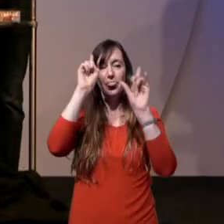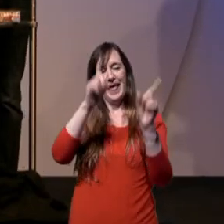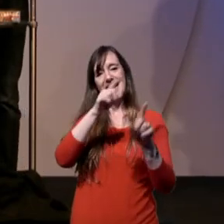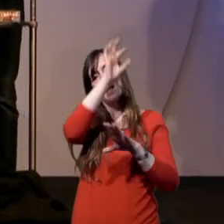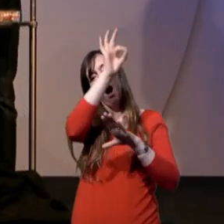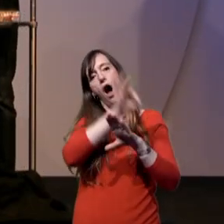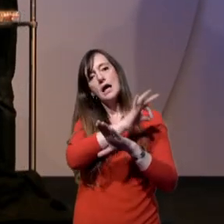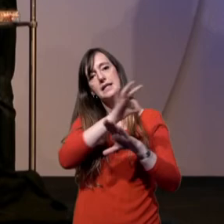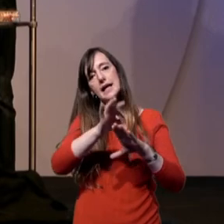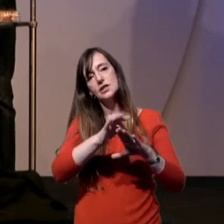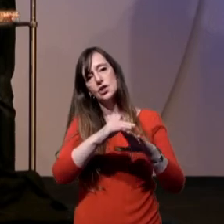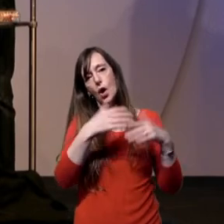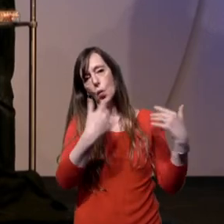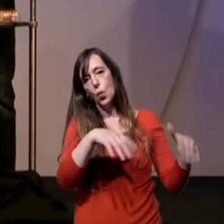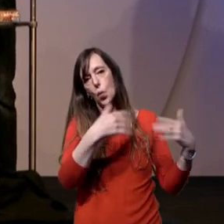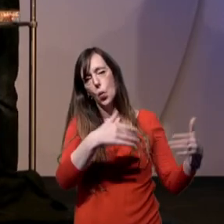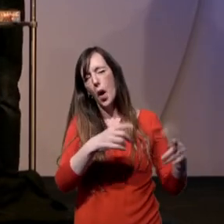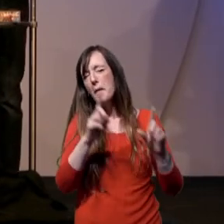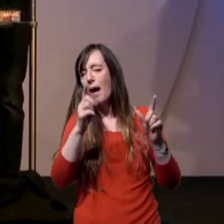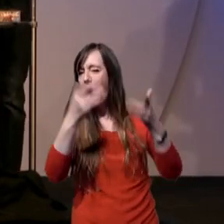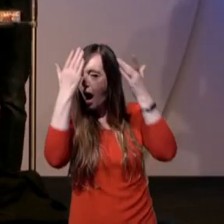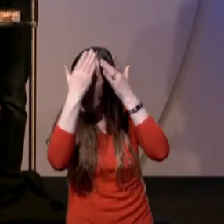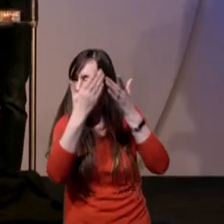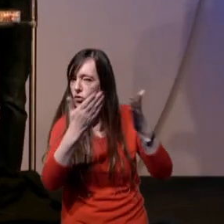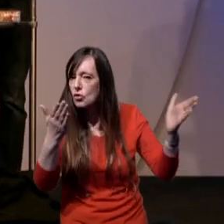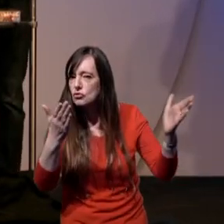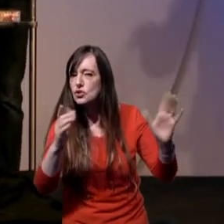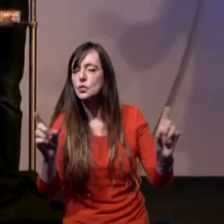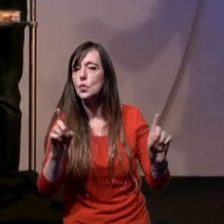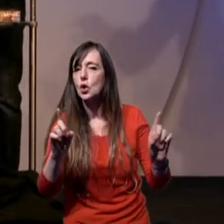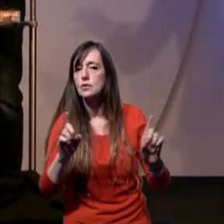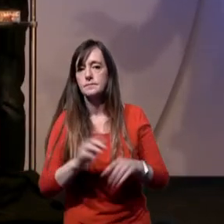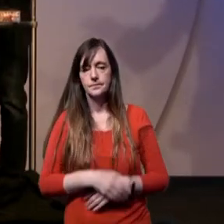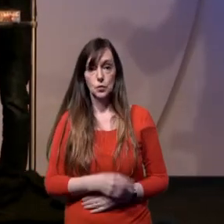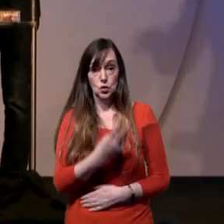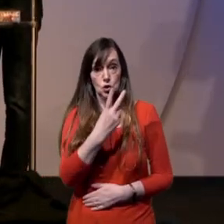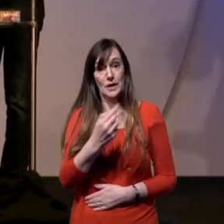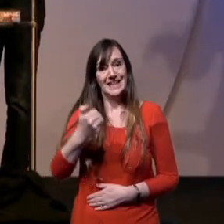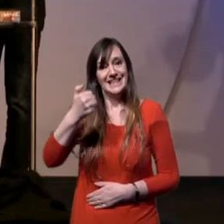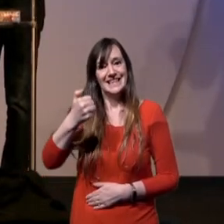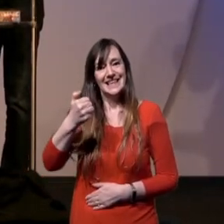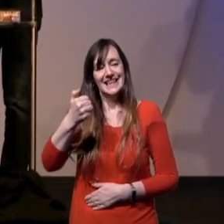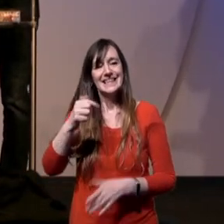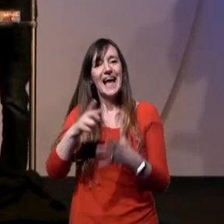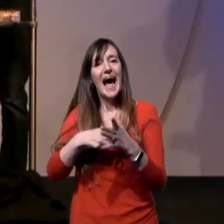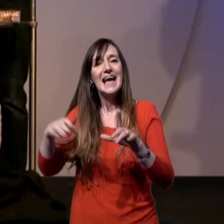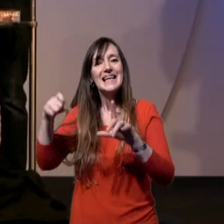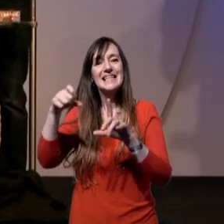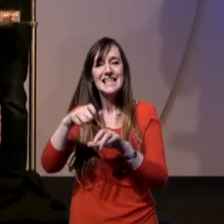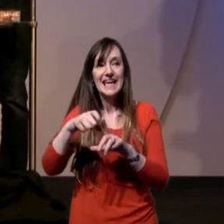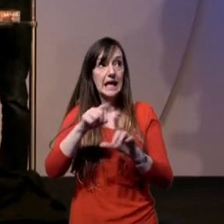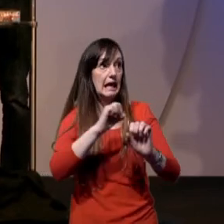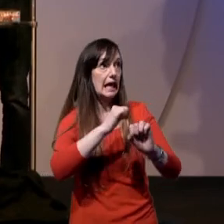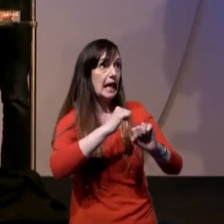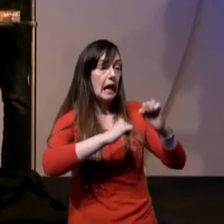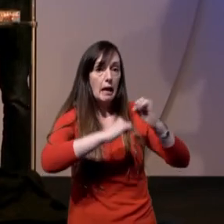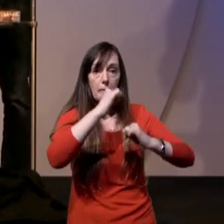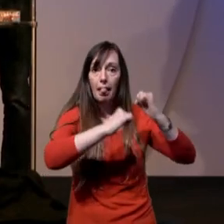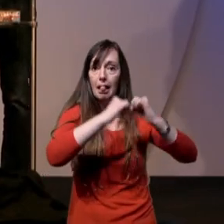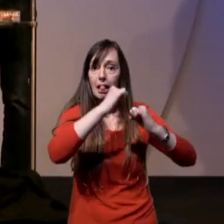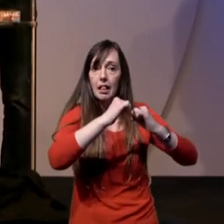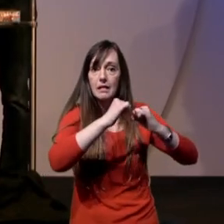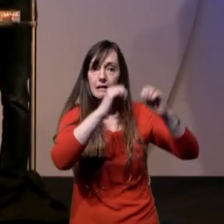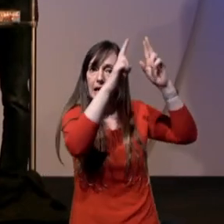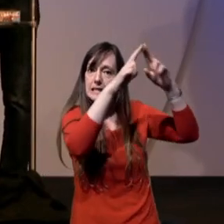the idolatry? Well, in 26 AD, it beat 10 other cities for the honor of building a temple